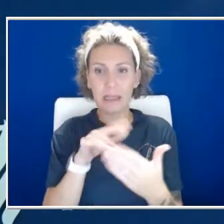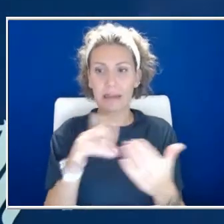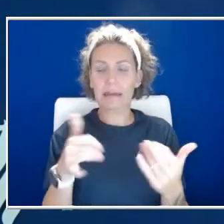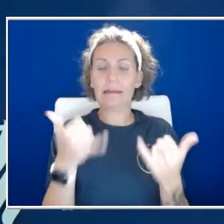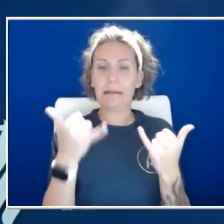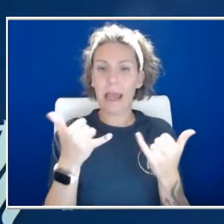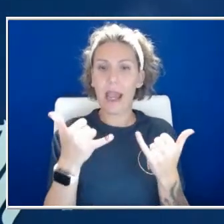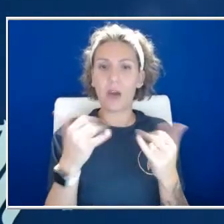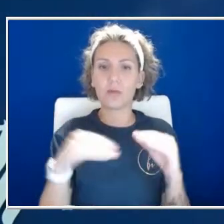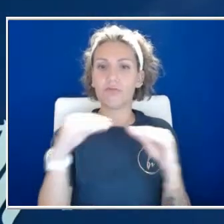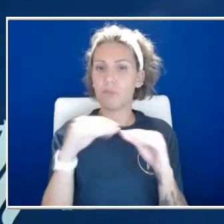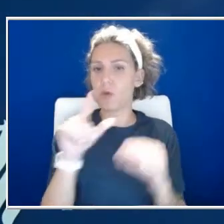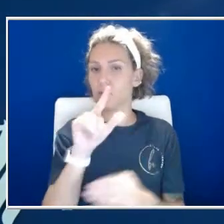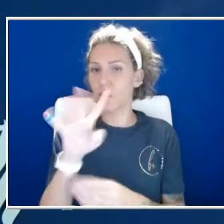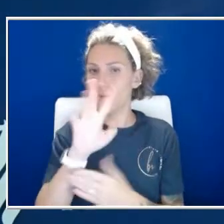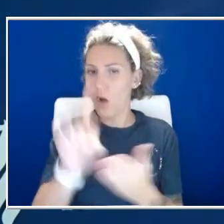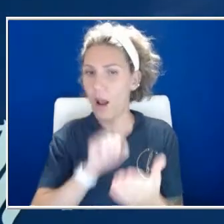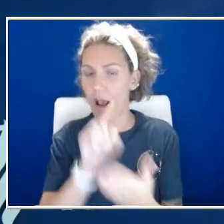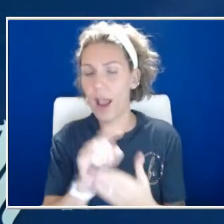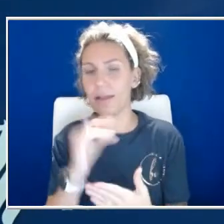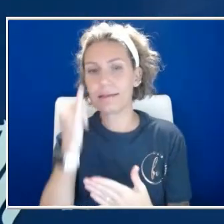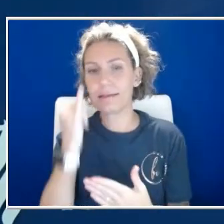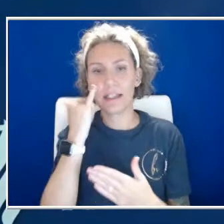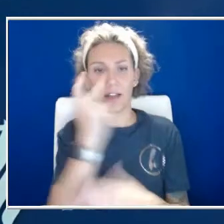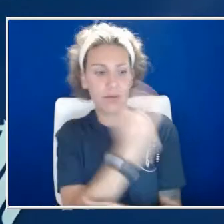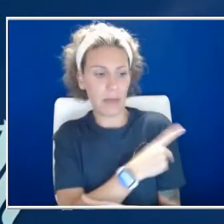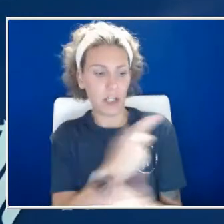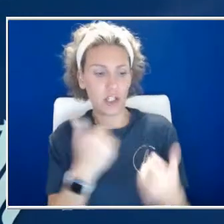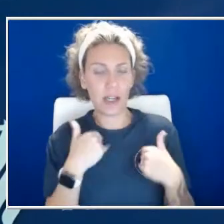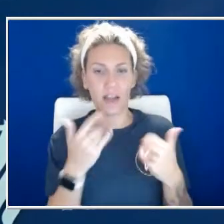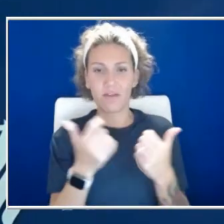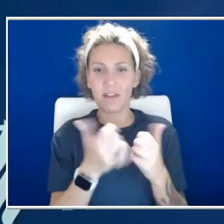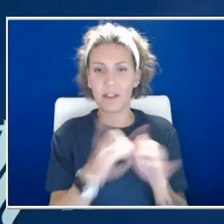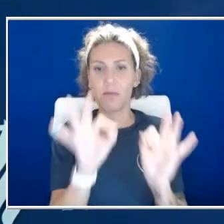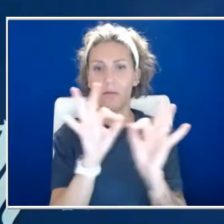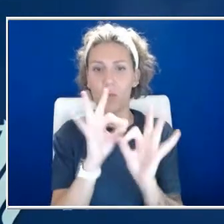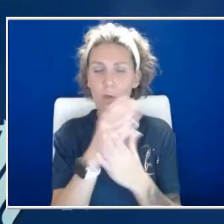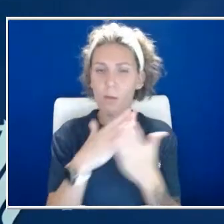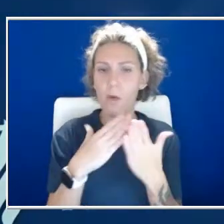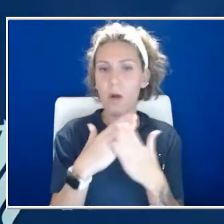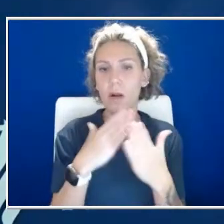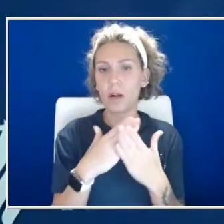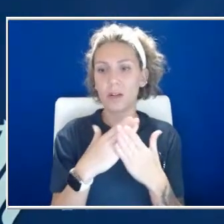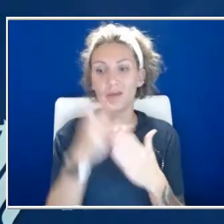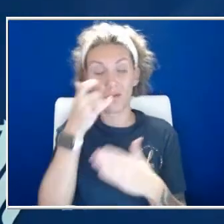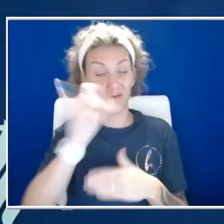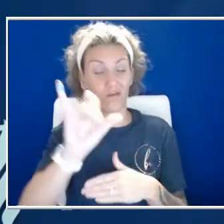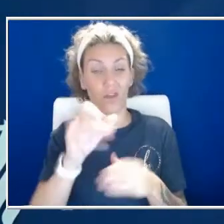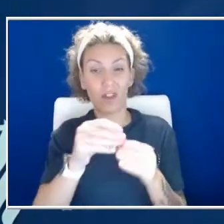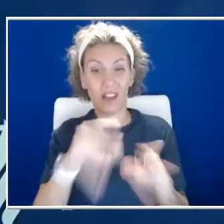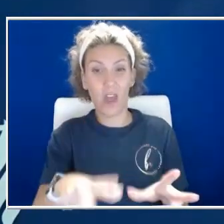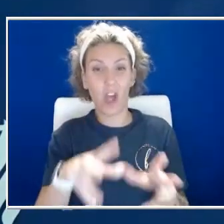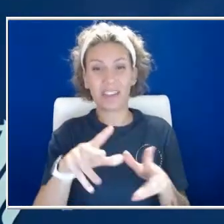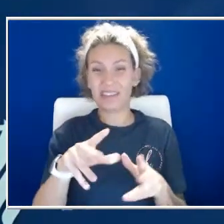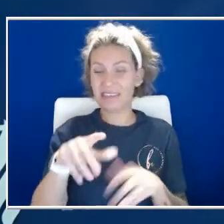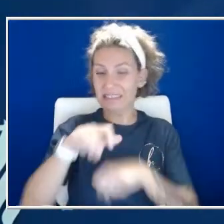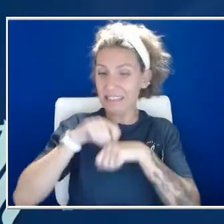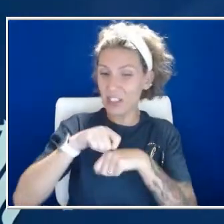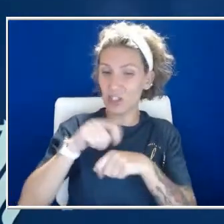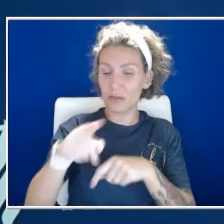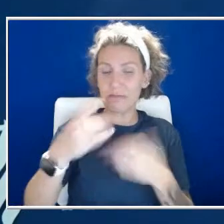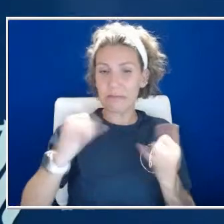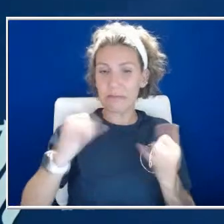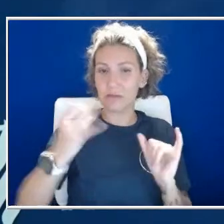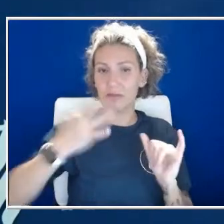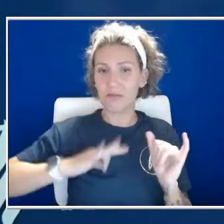that even if patients have an important volume of permanently lost tissue, they still have a benefit, because restoring blood